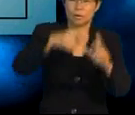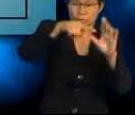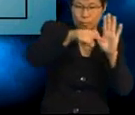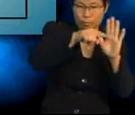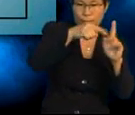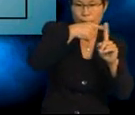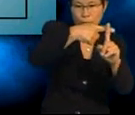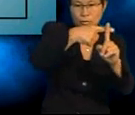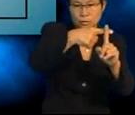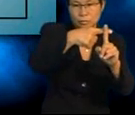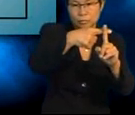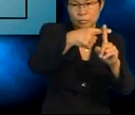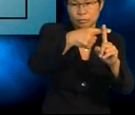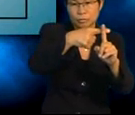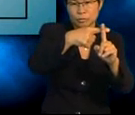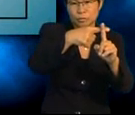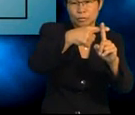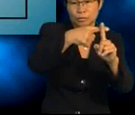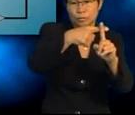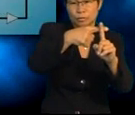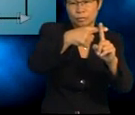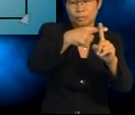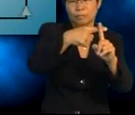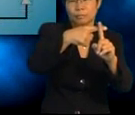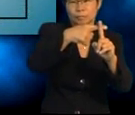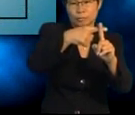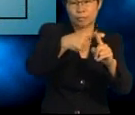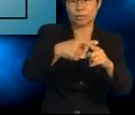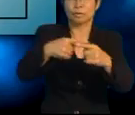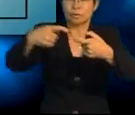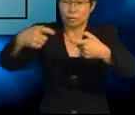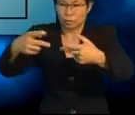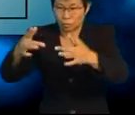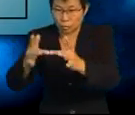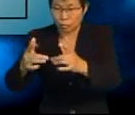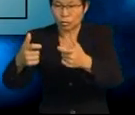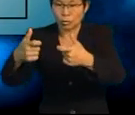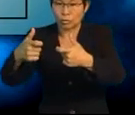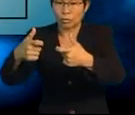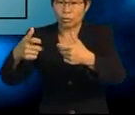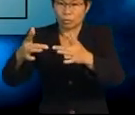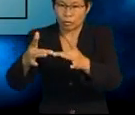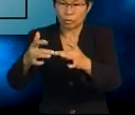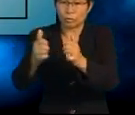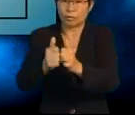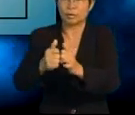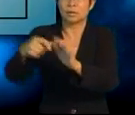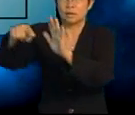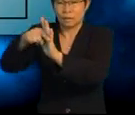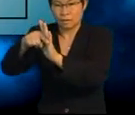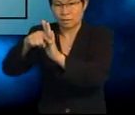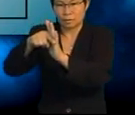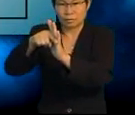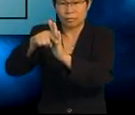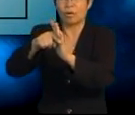positive terminal of the cell must also be connected to the positive terminal of the voltmeter, while